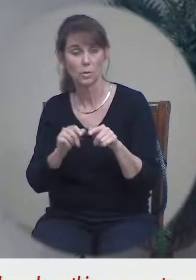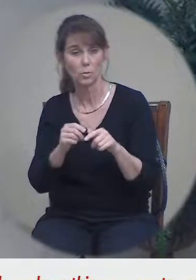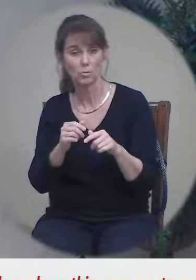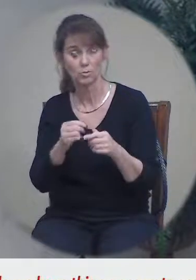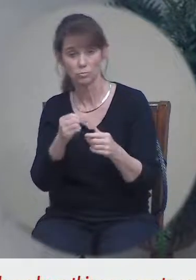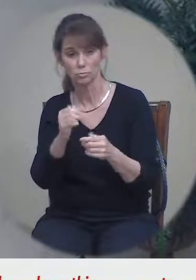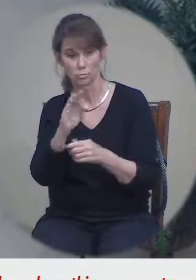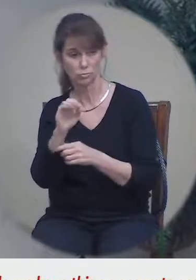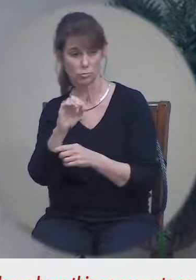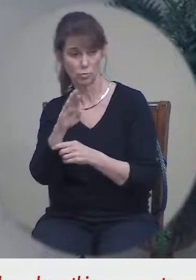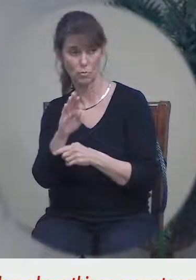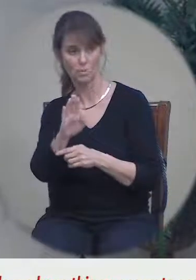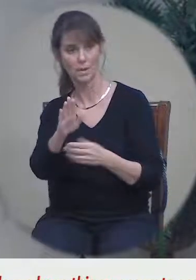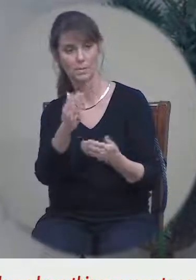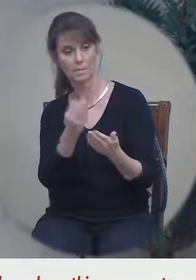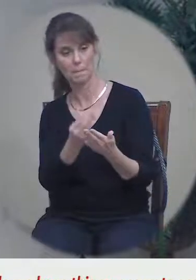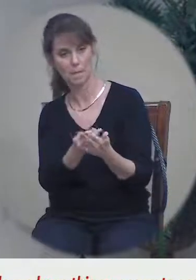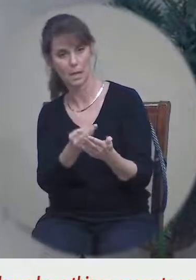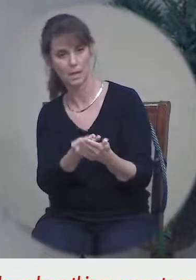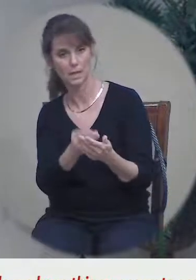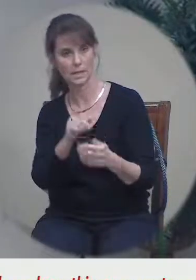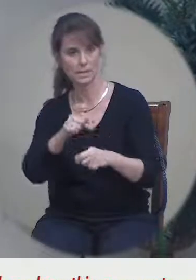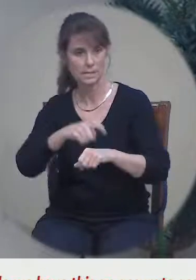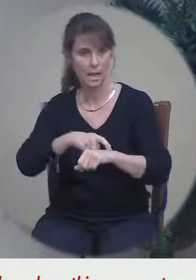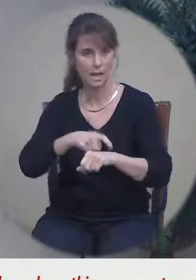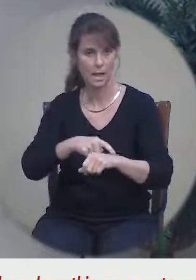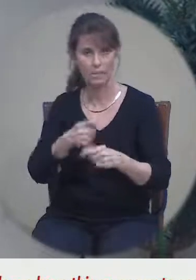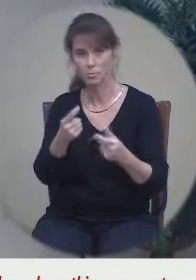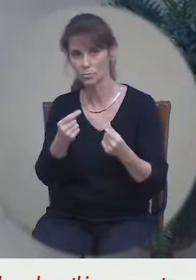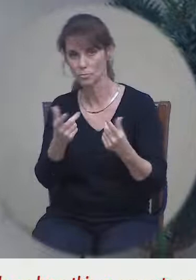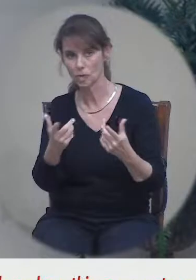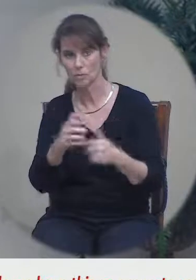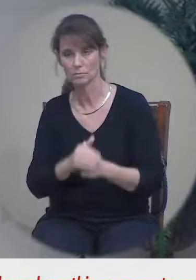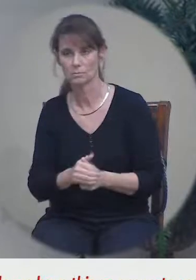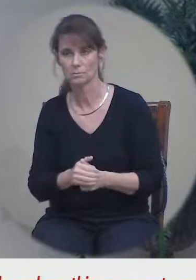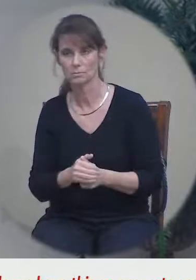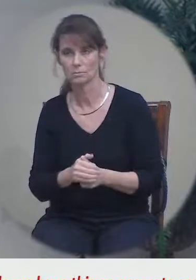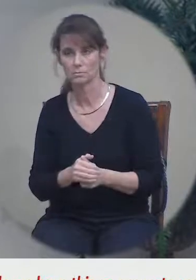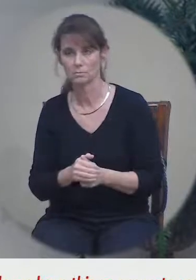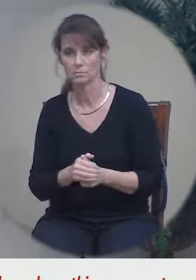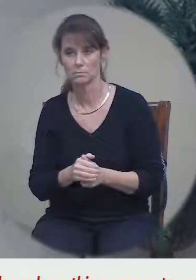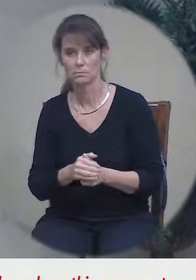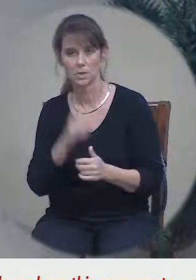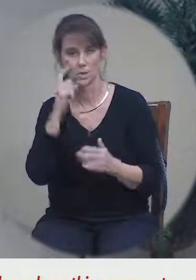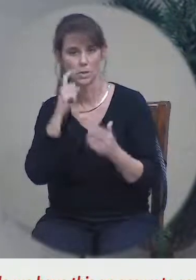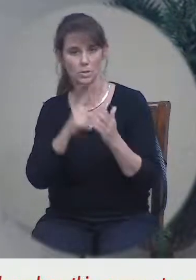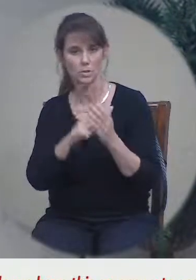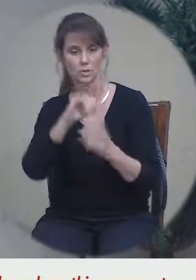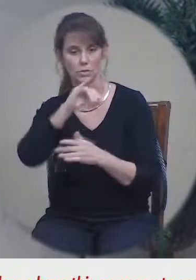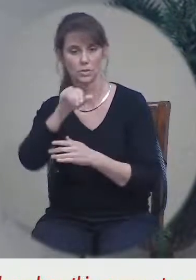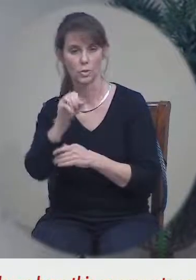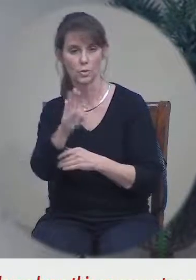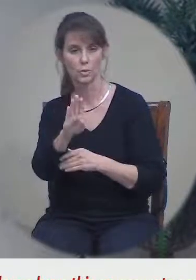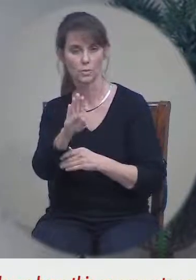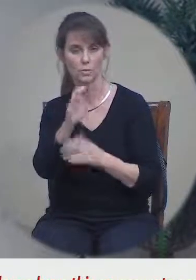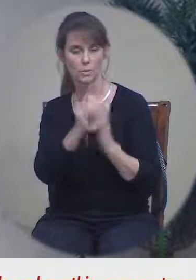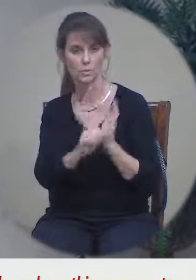of his character. Job 29, look at verses 12 through 17.